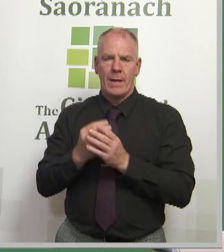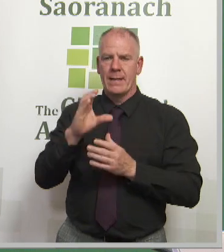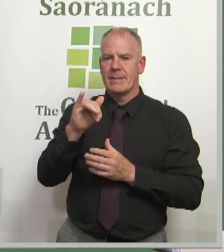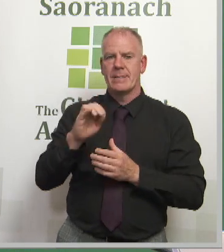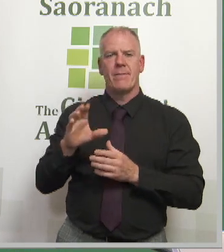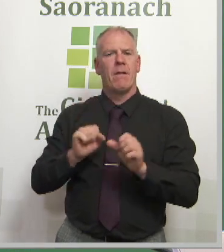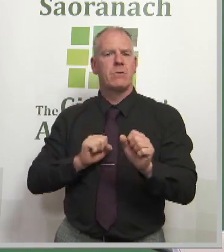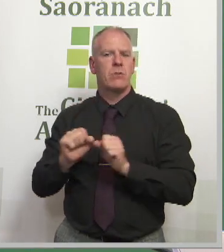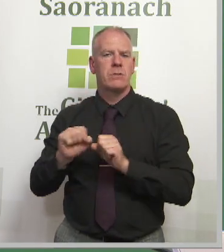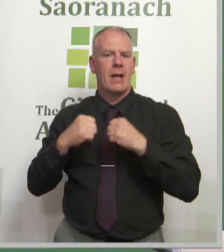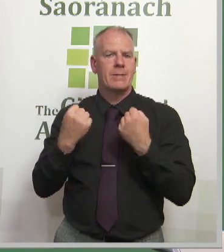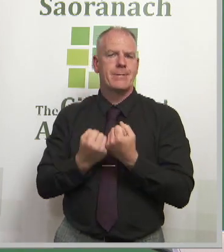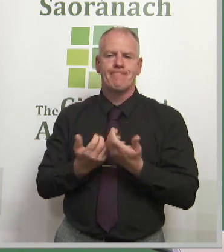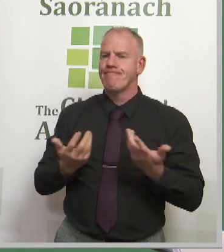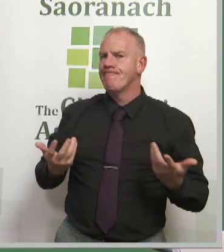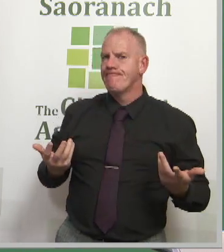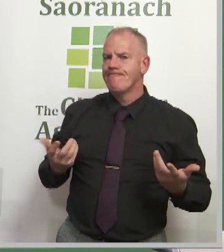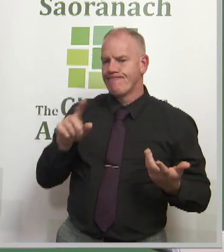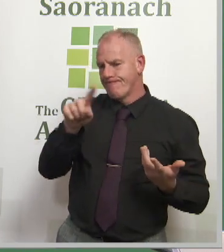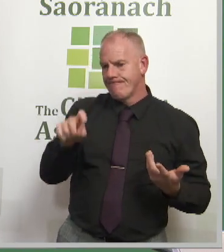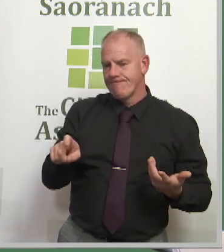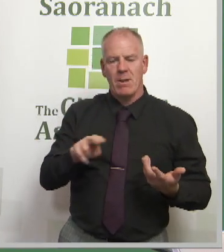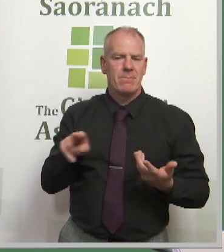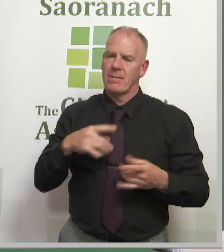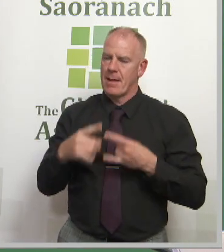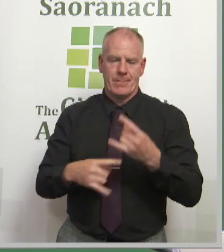society, then it won't happen.